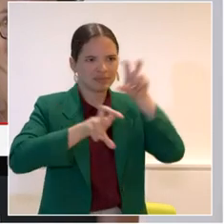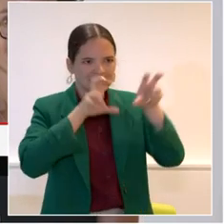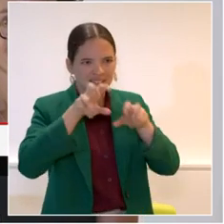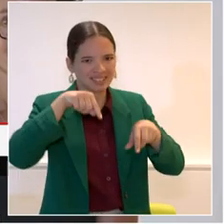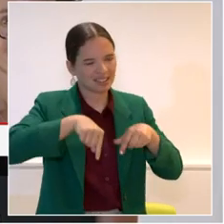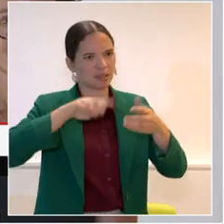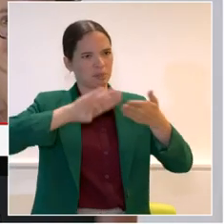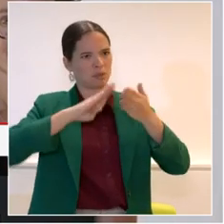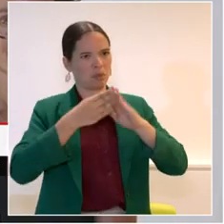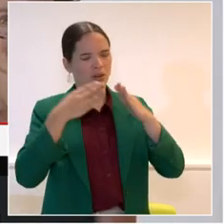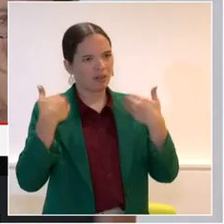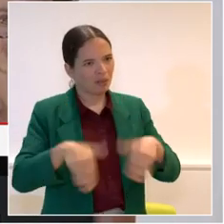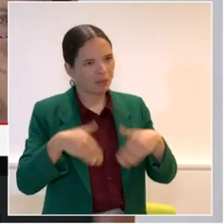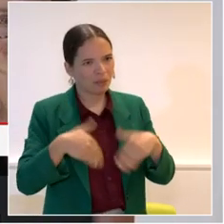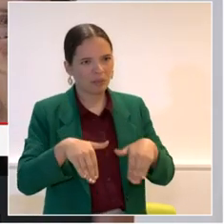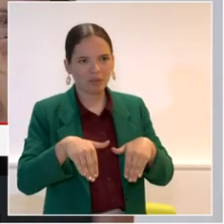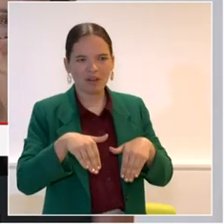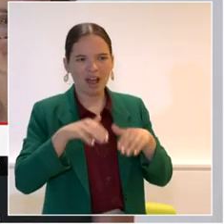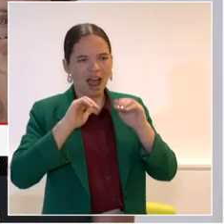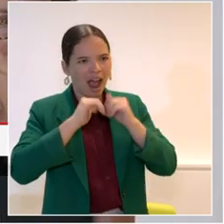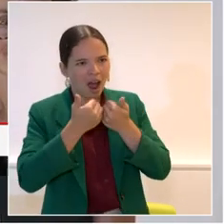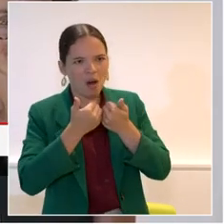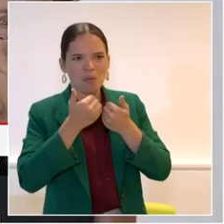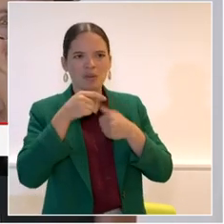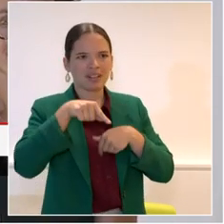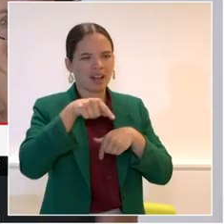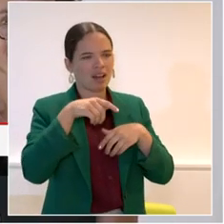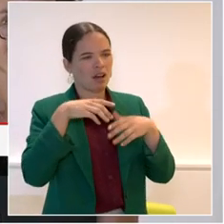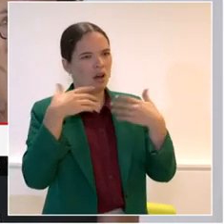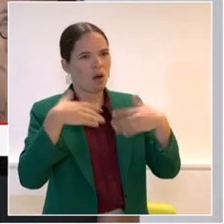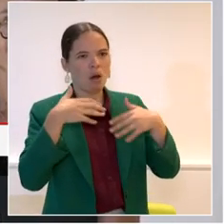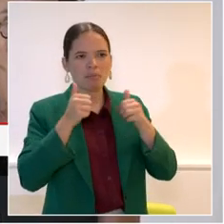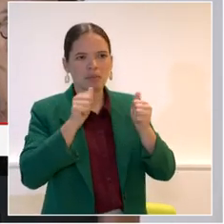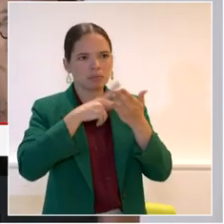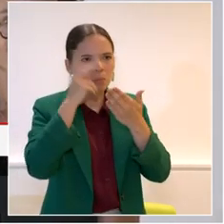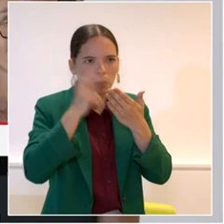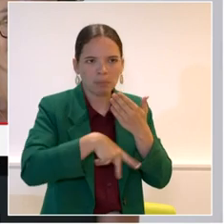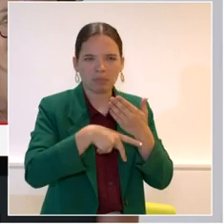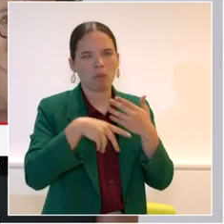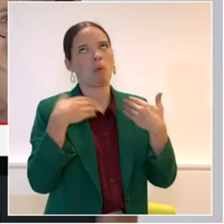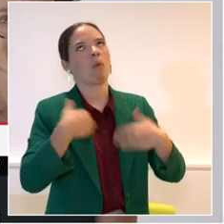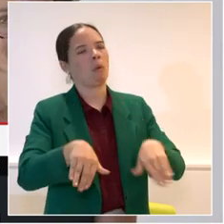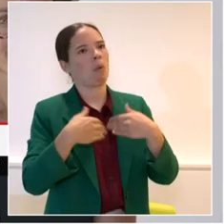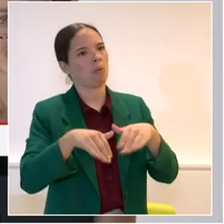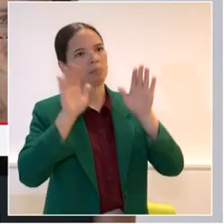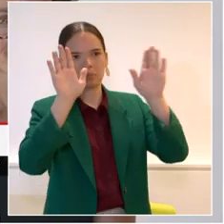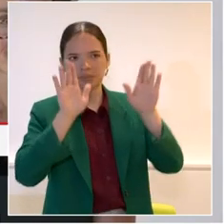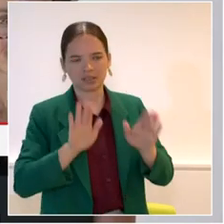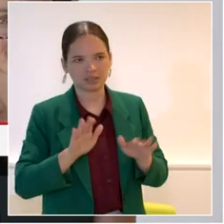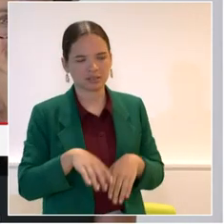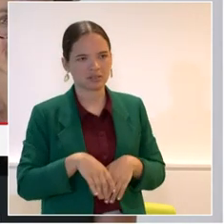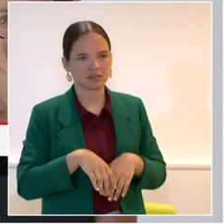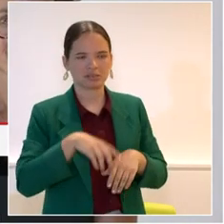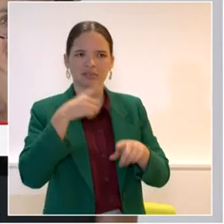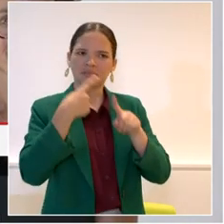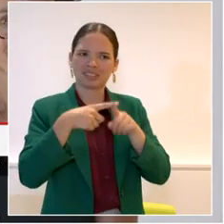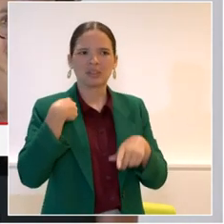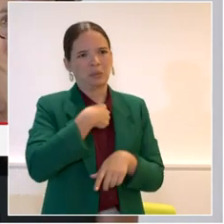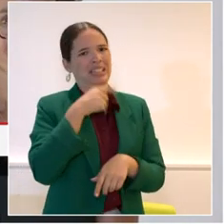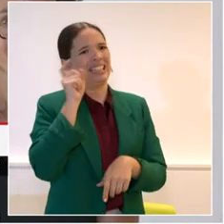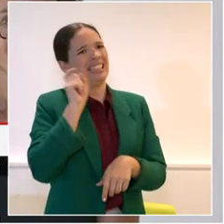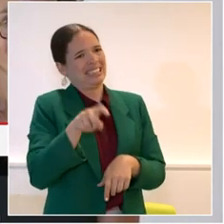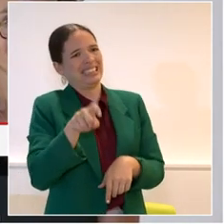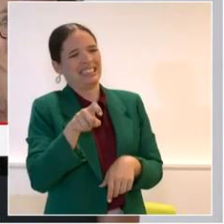many pilot programs that's always happening. But I also want to draw attention to that we need a lot of, we